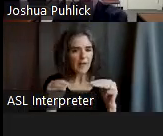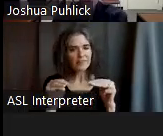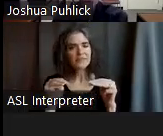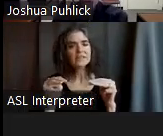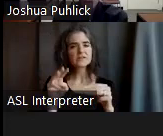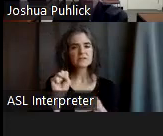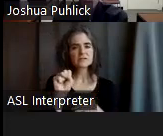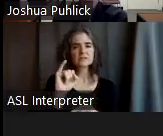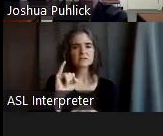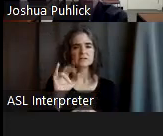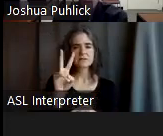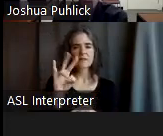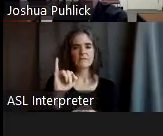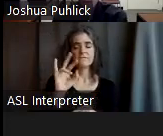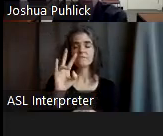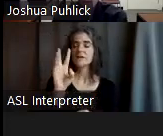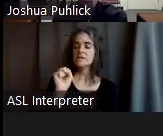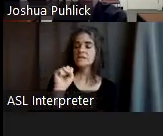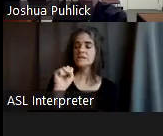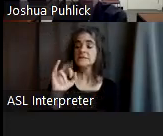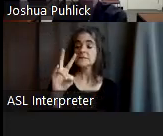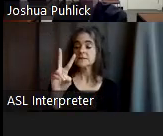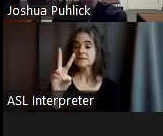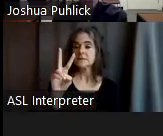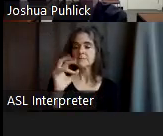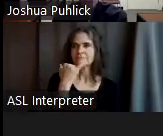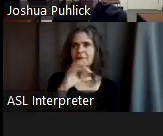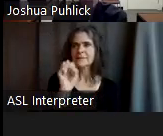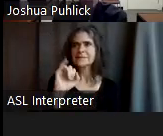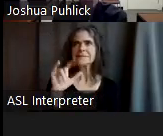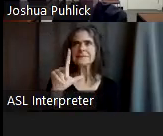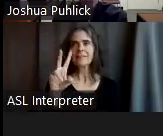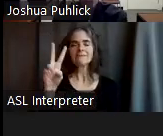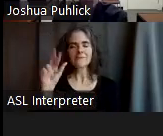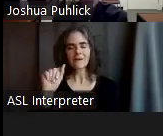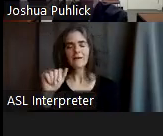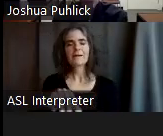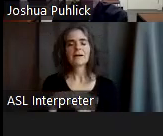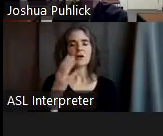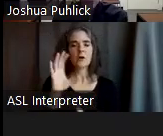that. We do have a lot of knowledge about that.